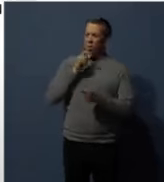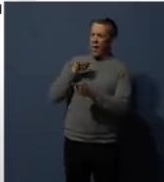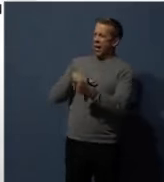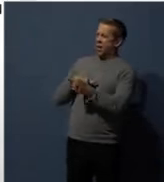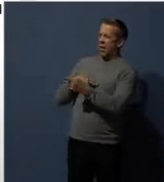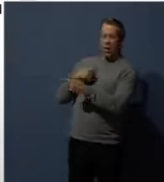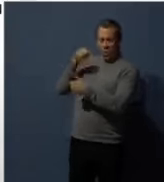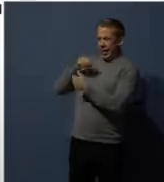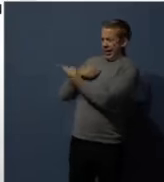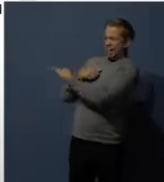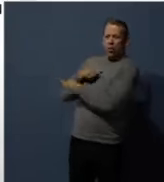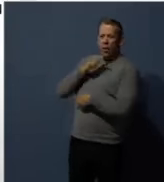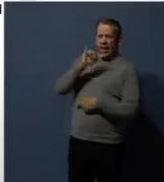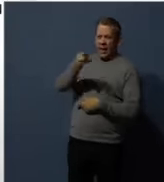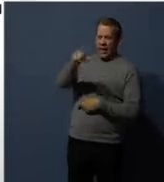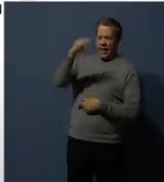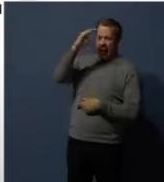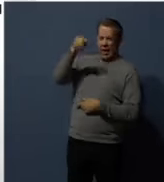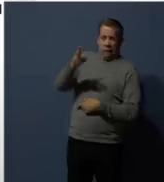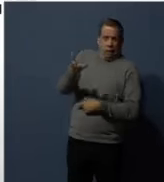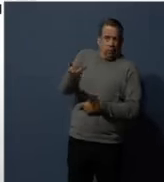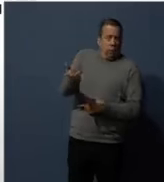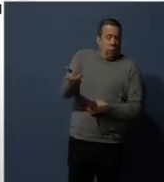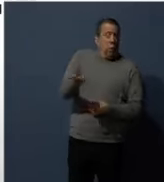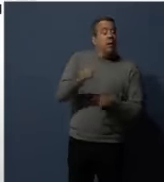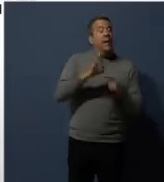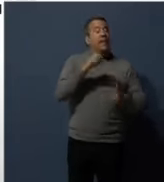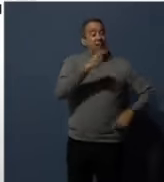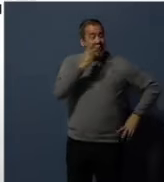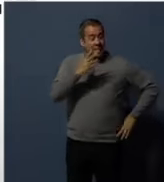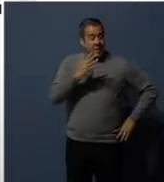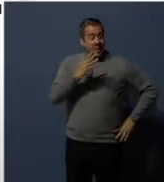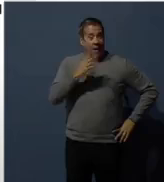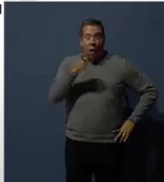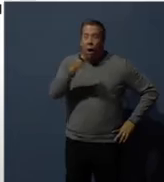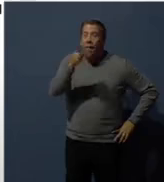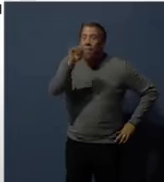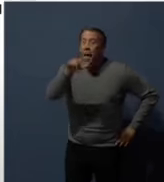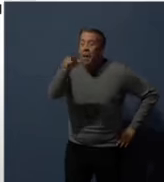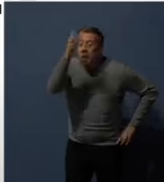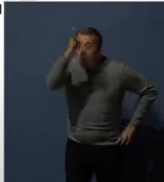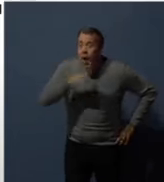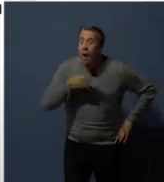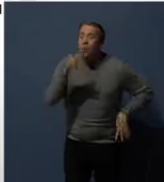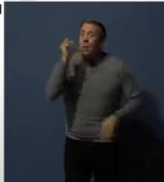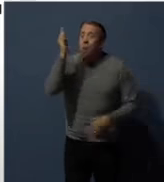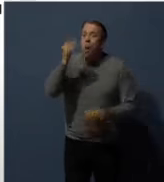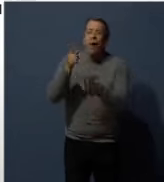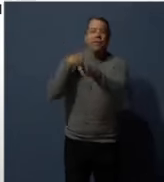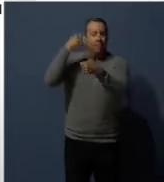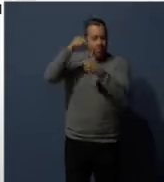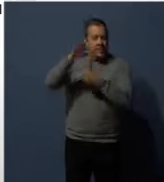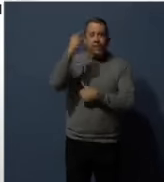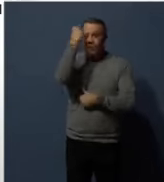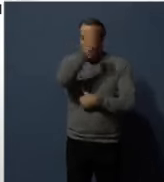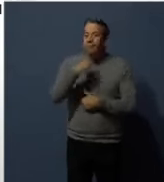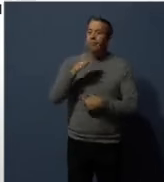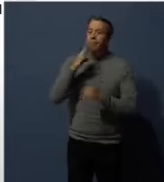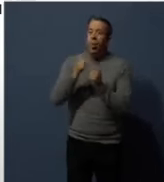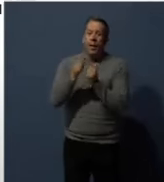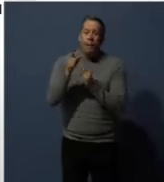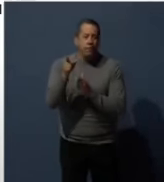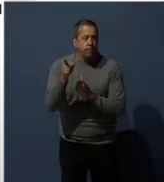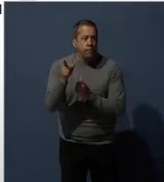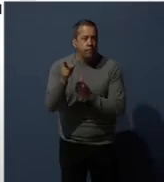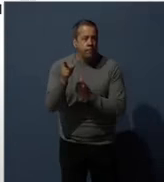effect. But if they see your face, all of a sudden, oh yeah, that's the guy. Let me talk to that guy. This is what